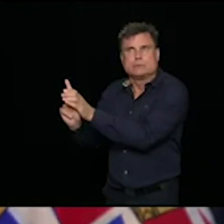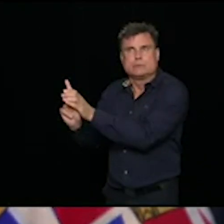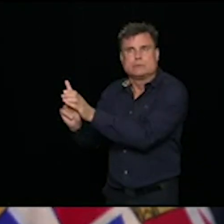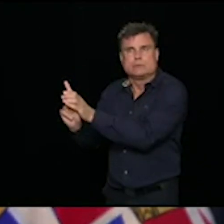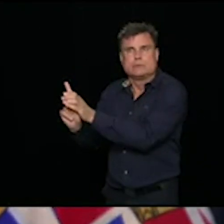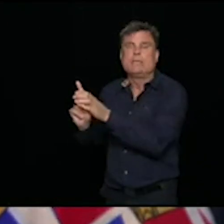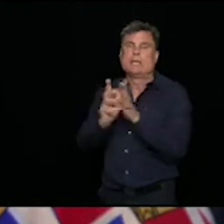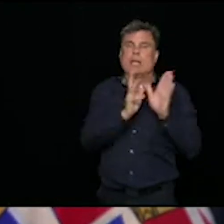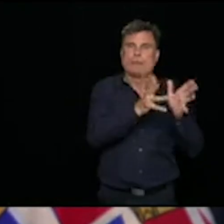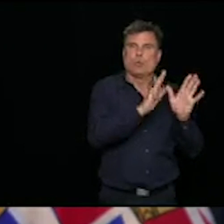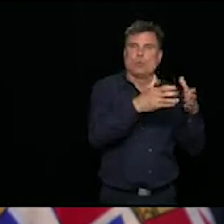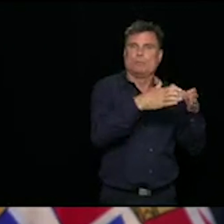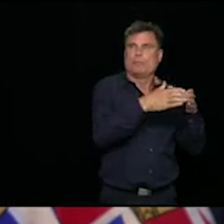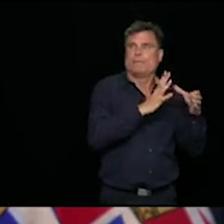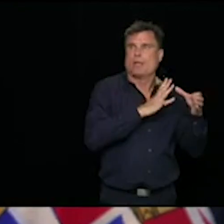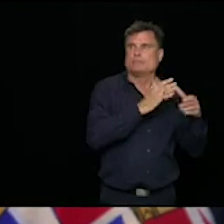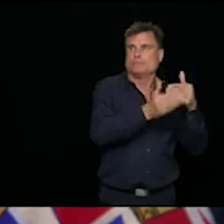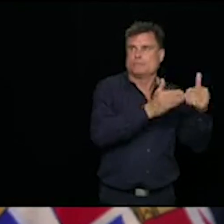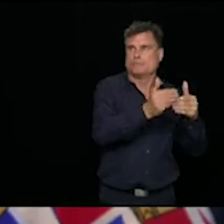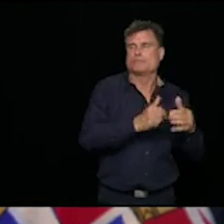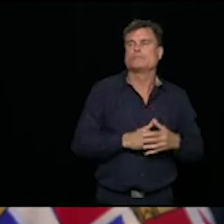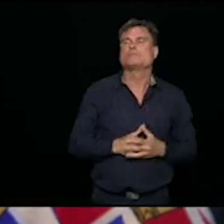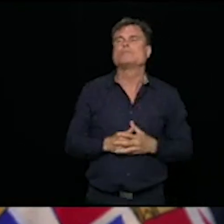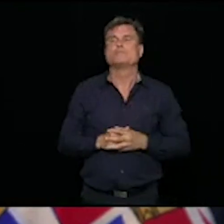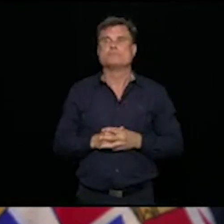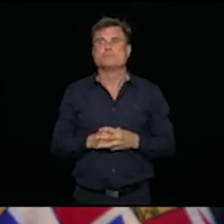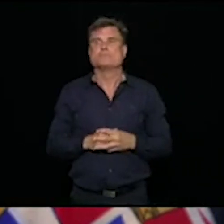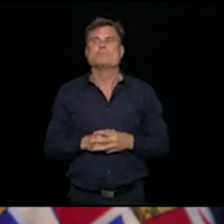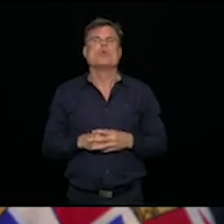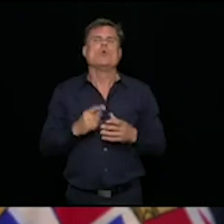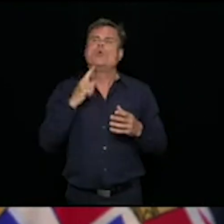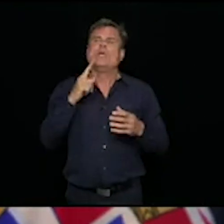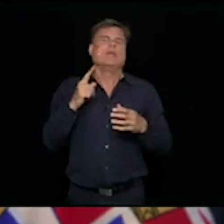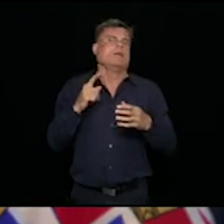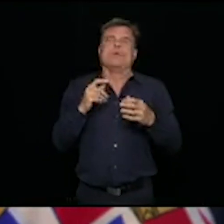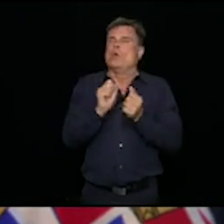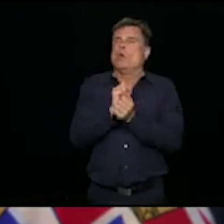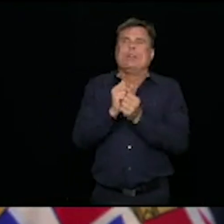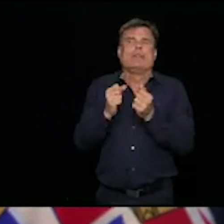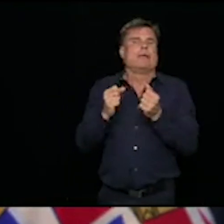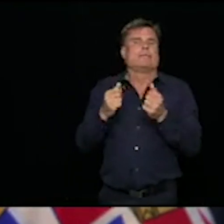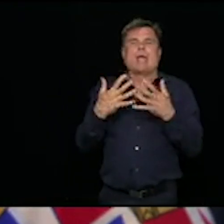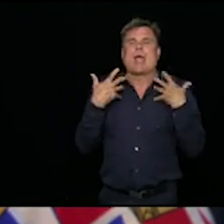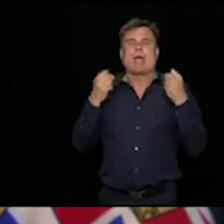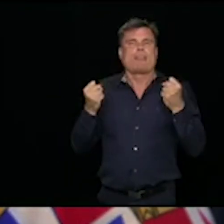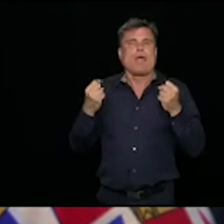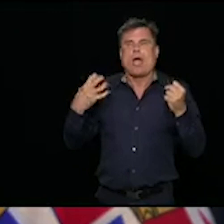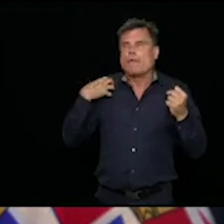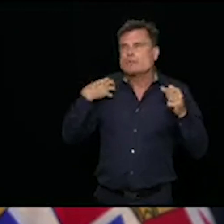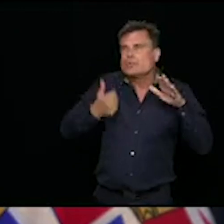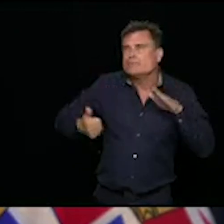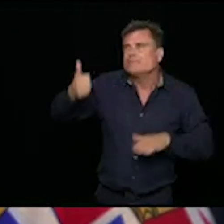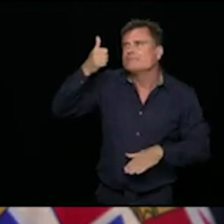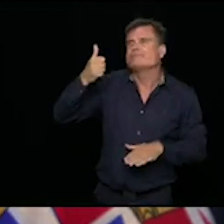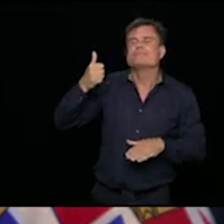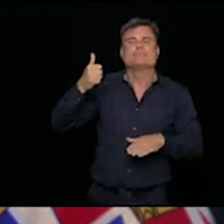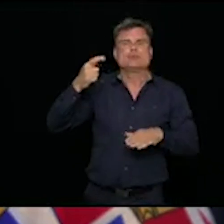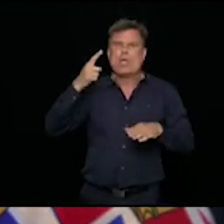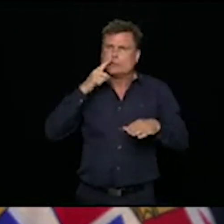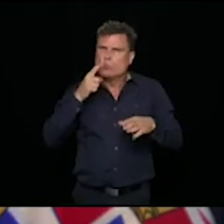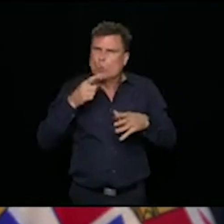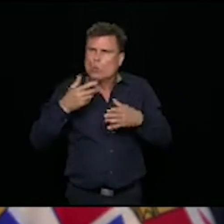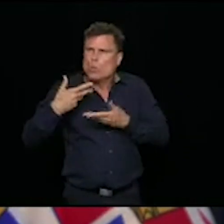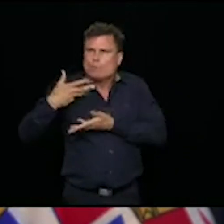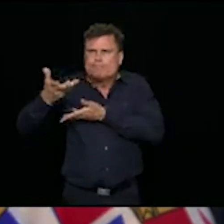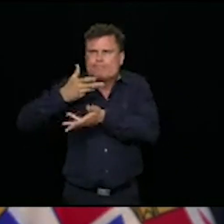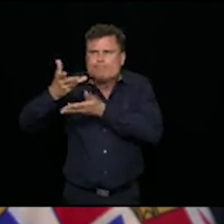Our medical health officers are the school health officers, and they do have relationships across the province with schools, and they will be ensuring